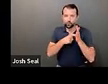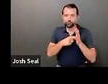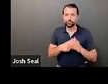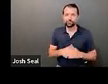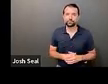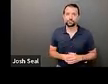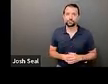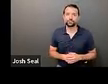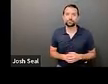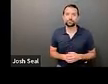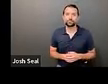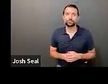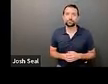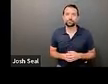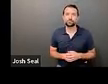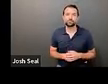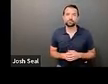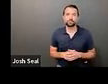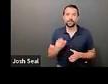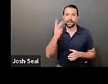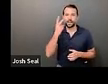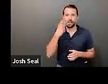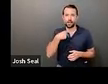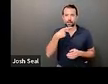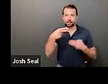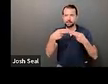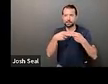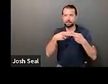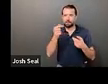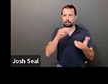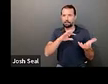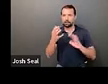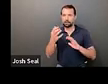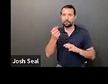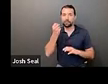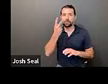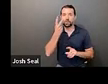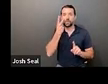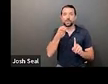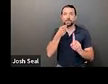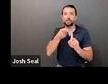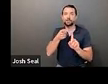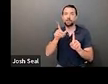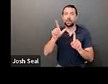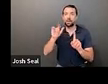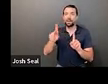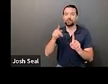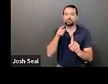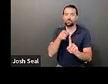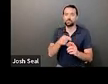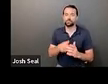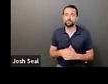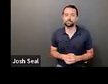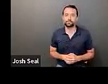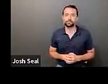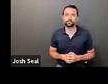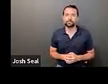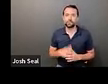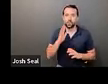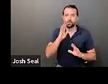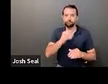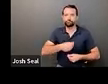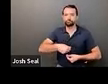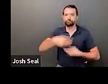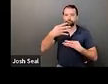that's where the funky order is. So I apologize for that, but that's the link to the document. And the document will take you right